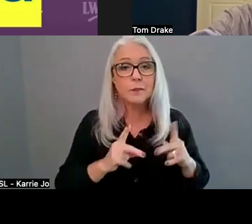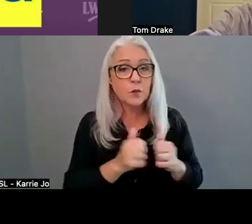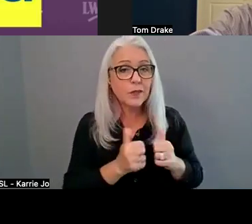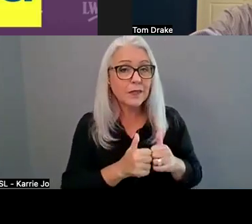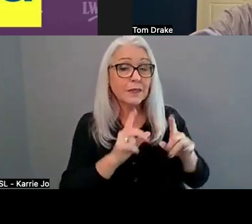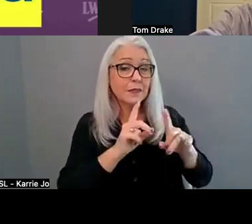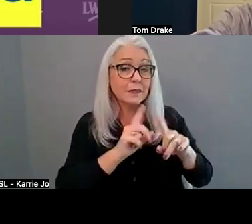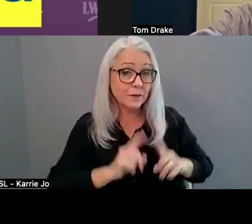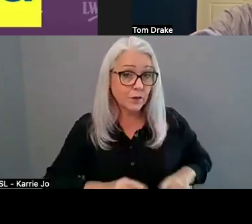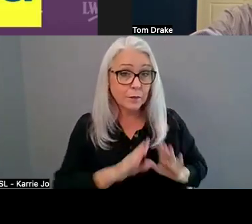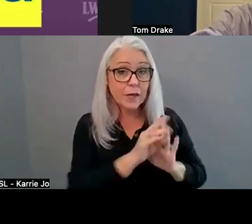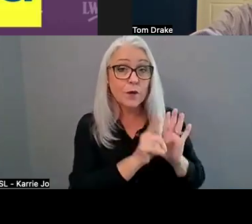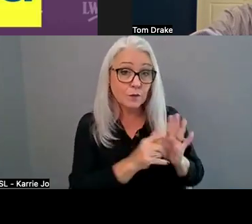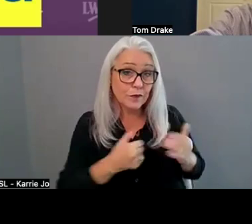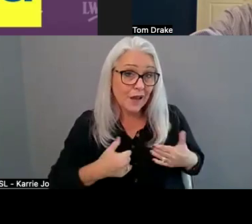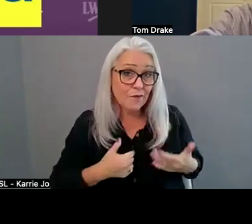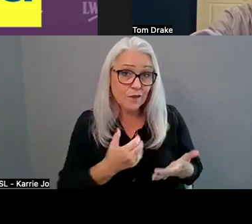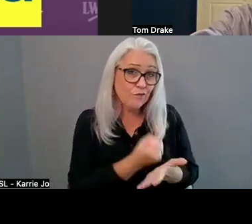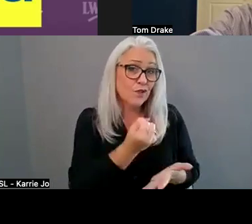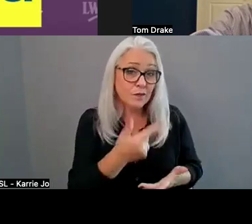to live here. And